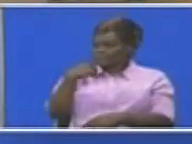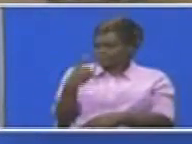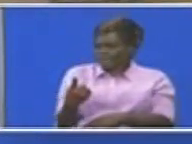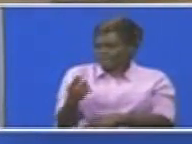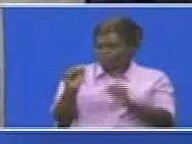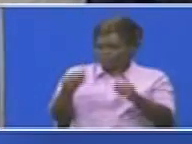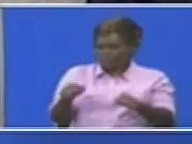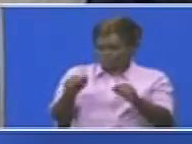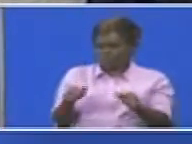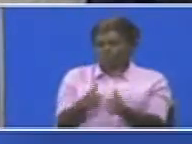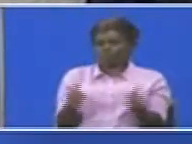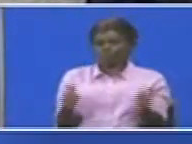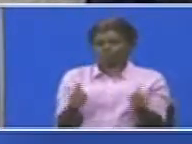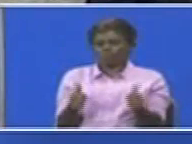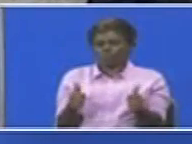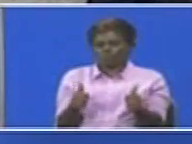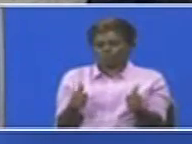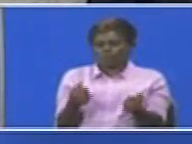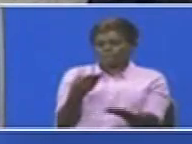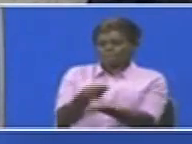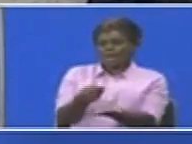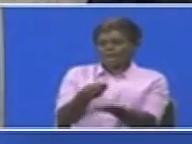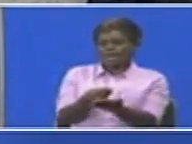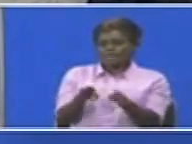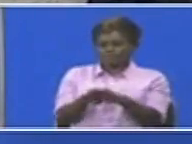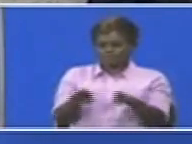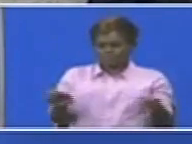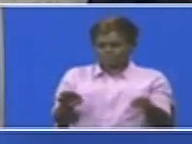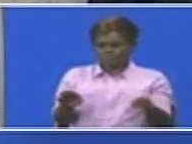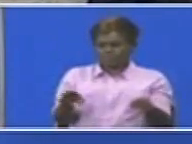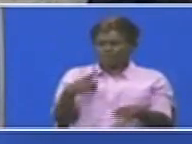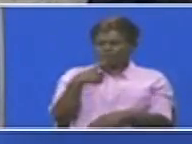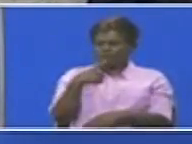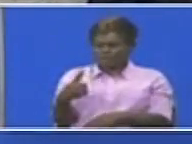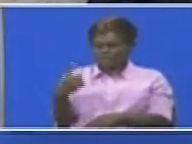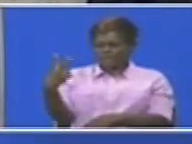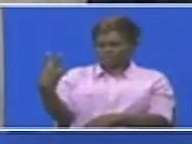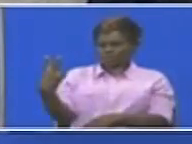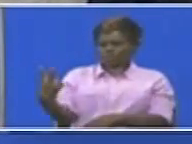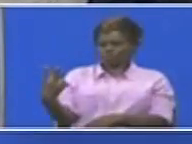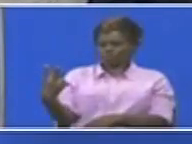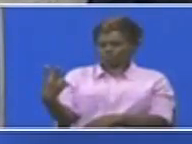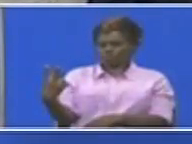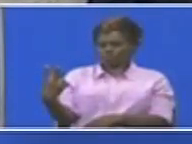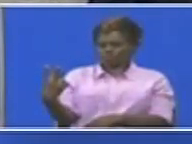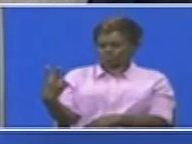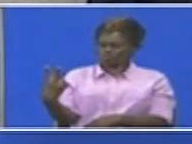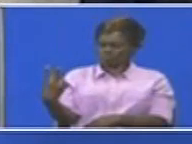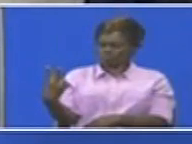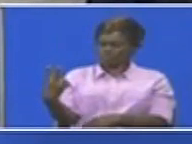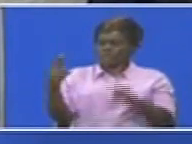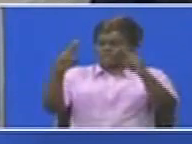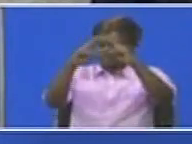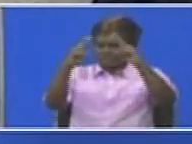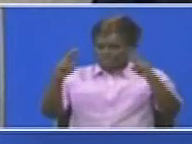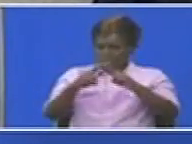could hold. The shilling has been stable at around 102 shilling to the dollar, and